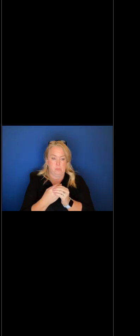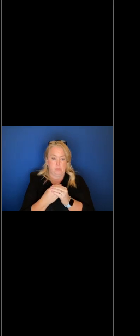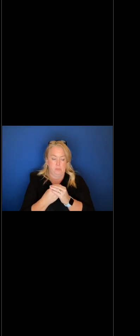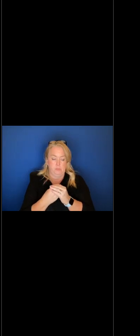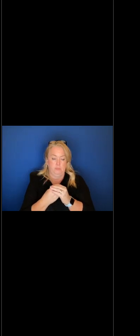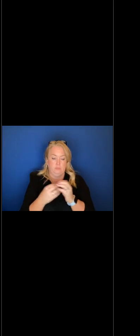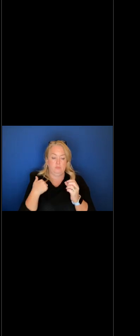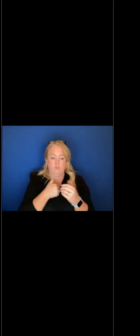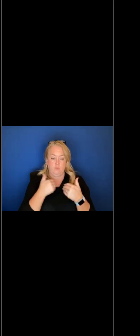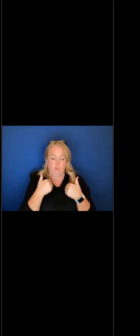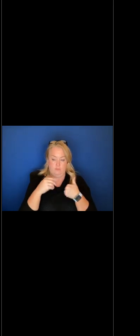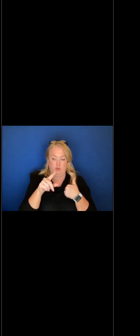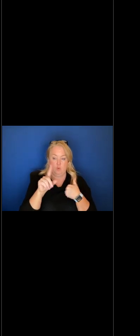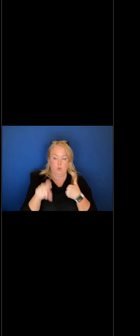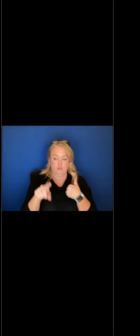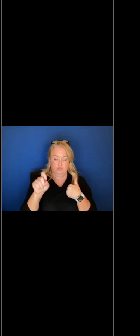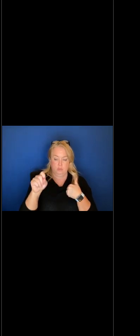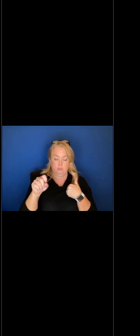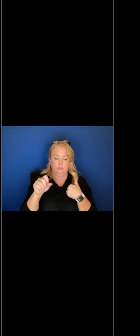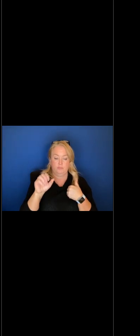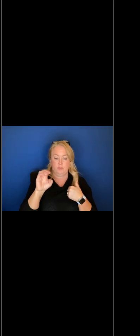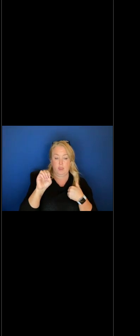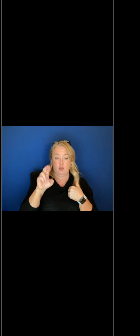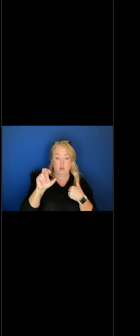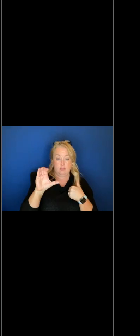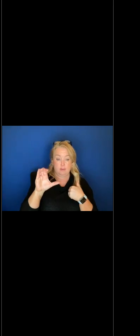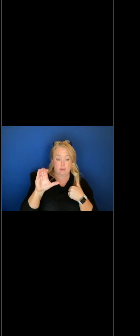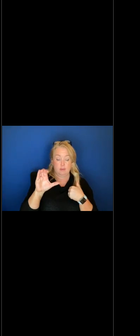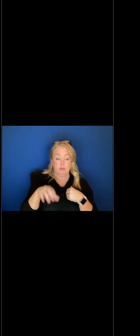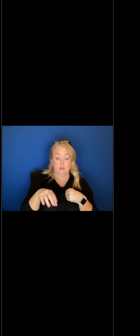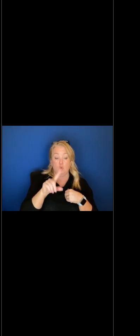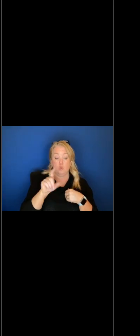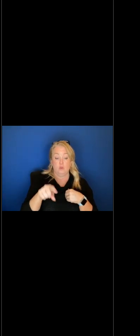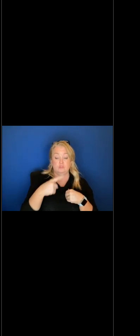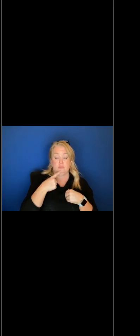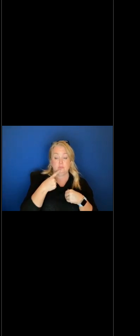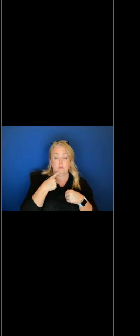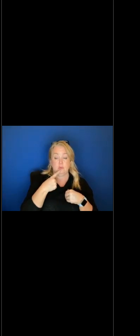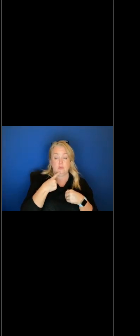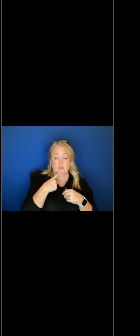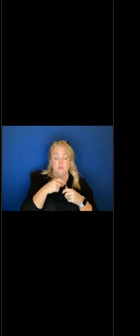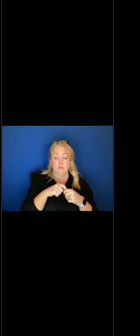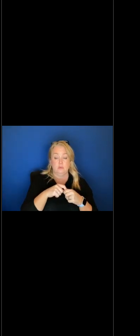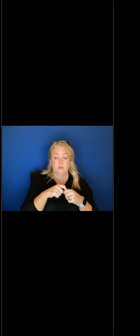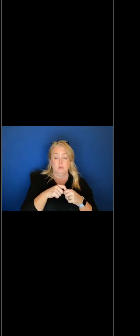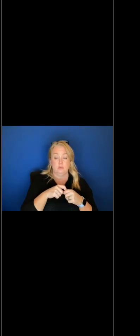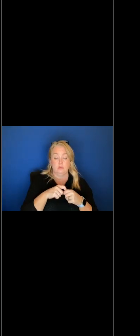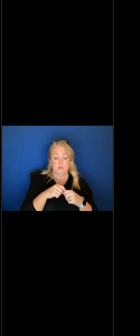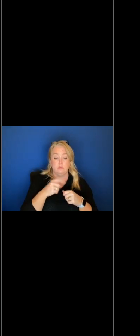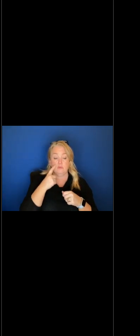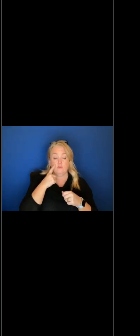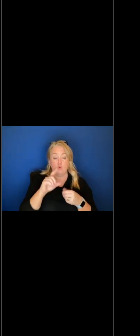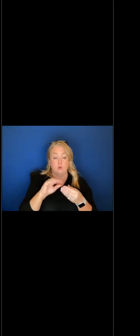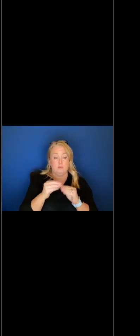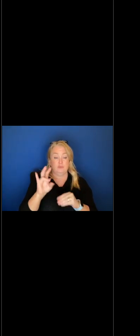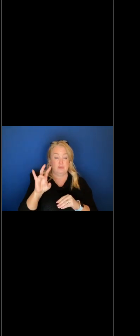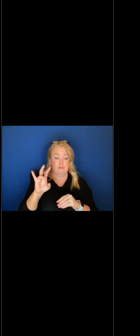So we have a question, Eric. The question is, for requirement